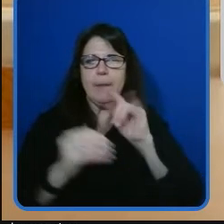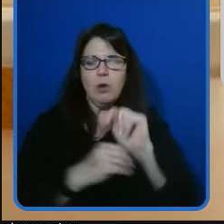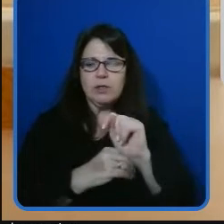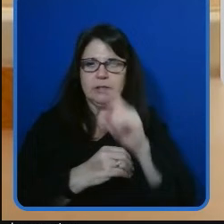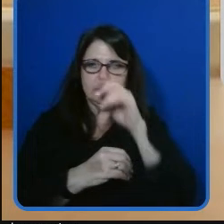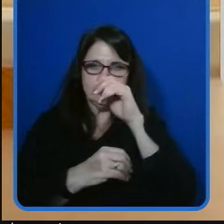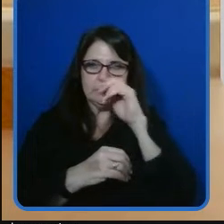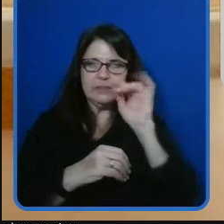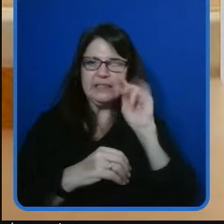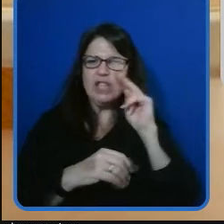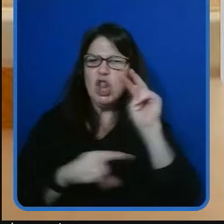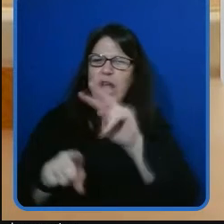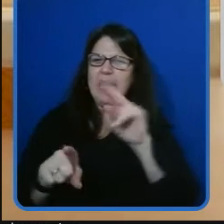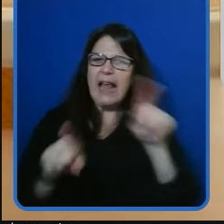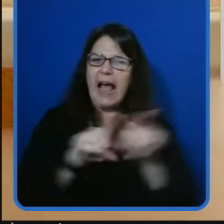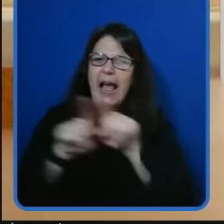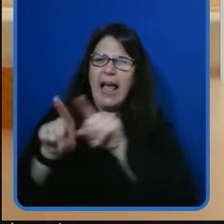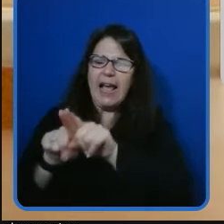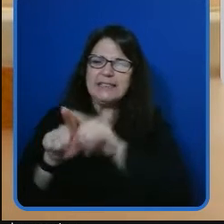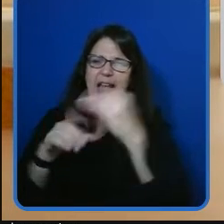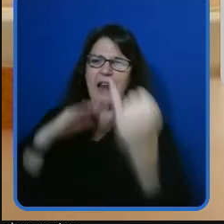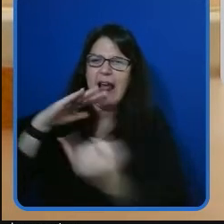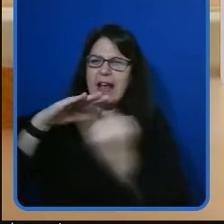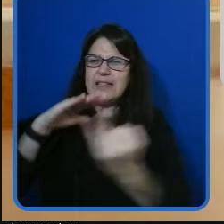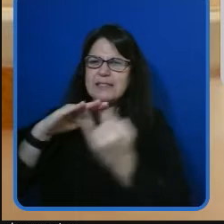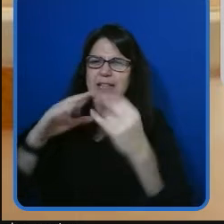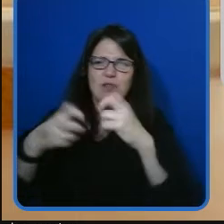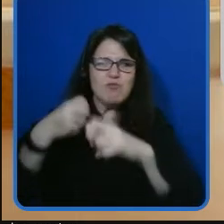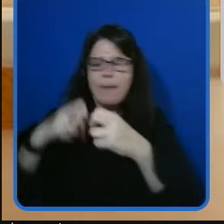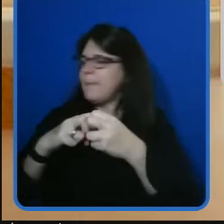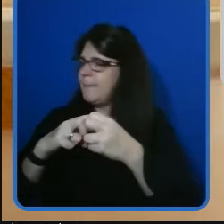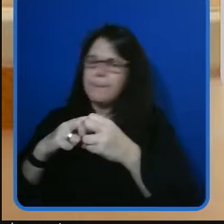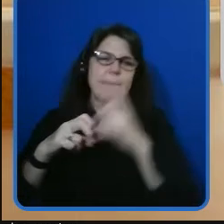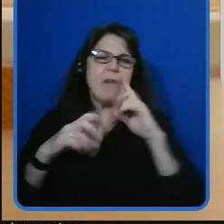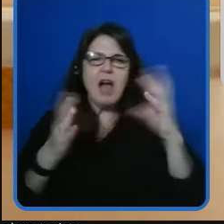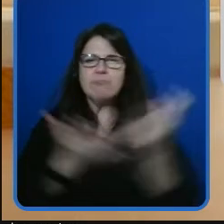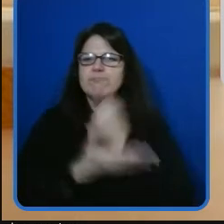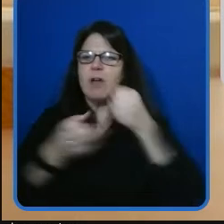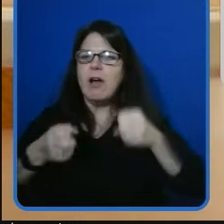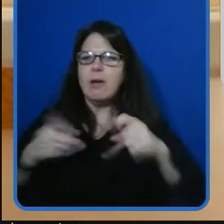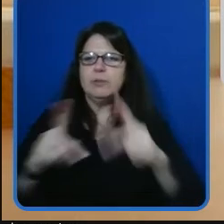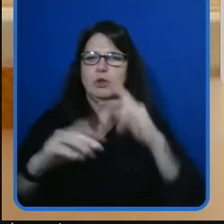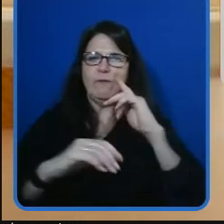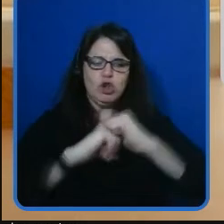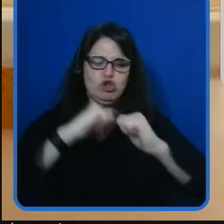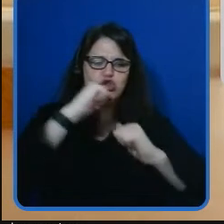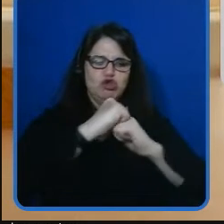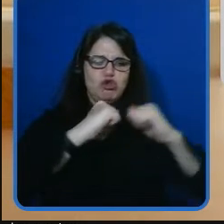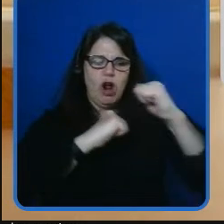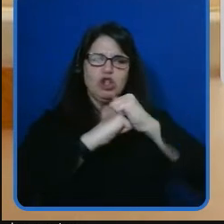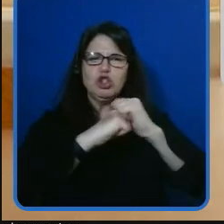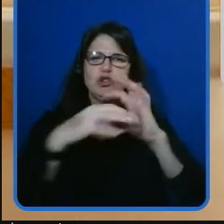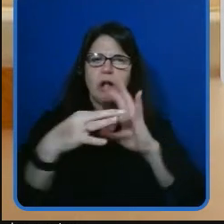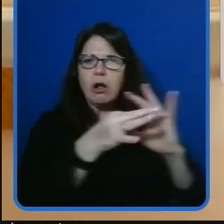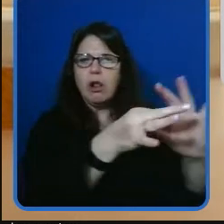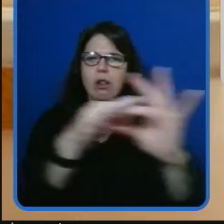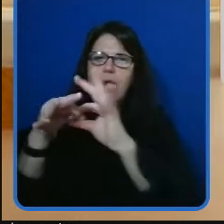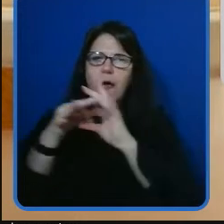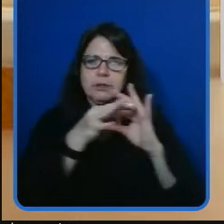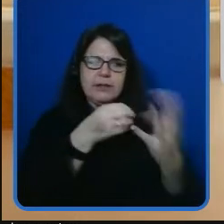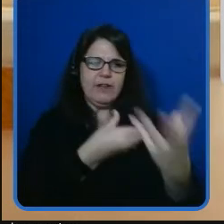imposter syndrome not as an isolated issue, but as an opportunity for structural, collective,